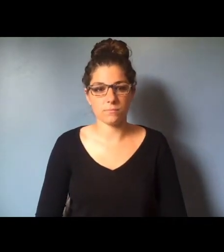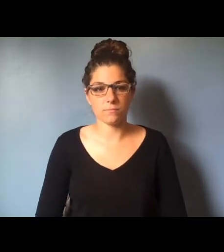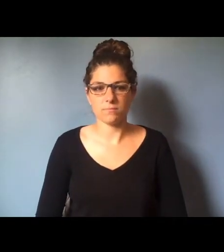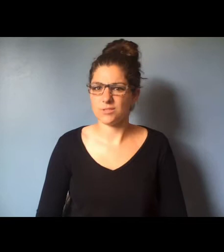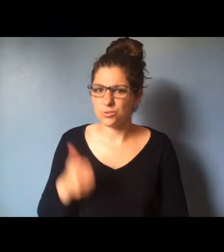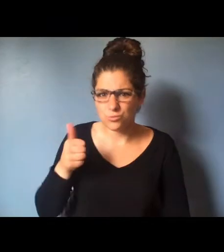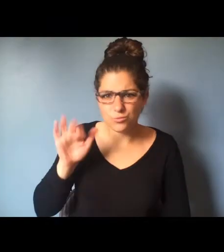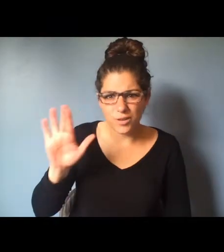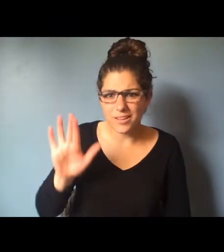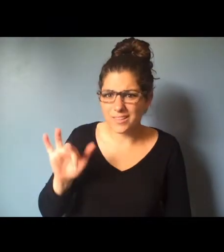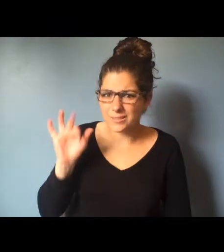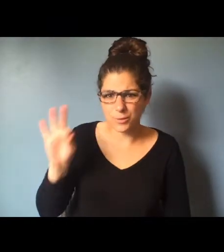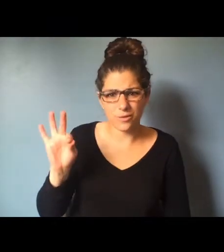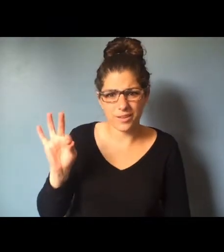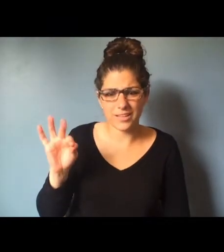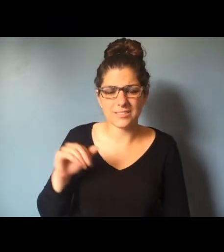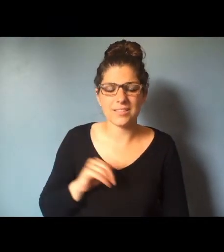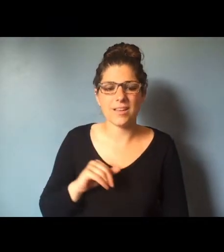Great, that's perfect.